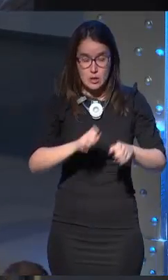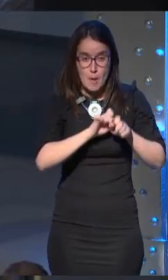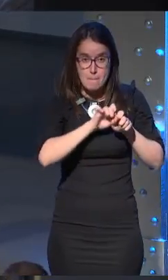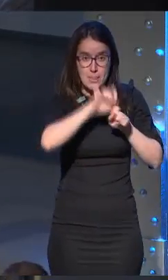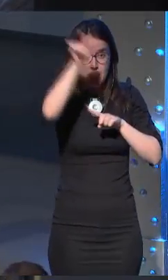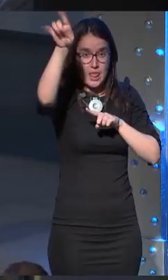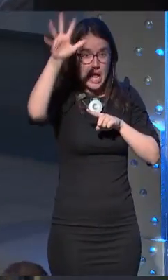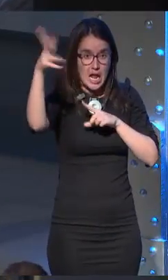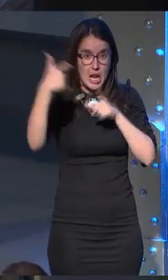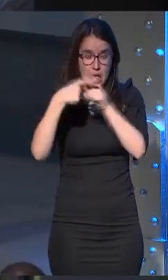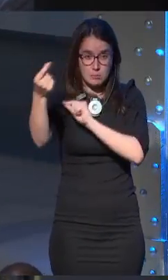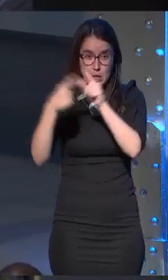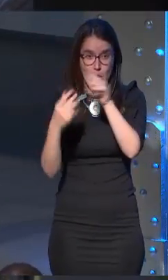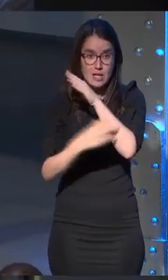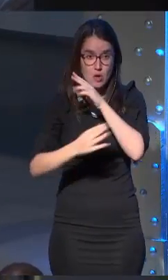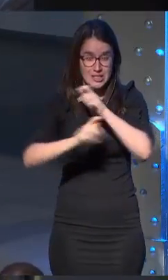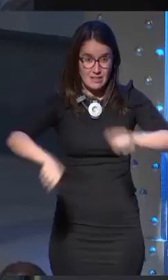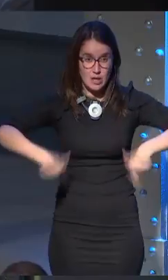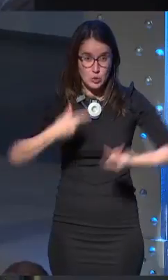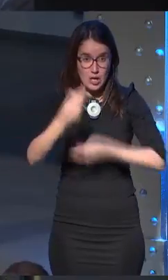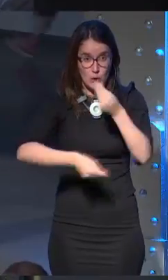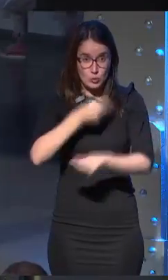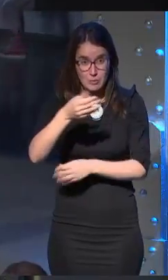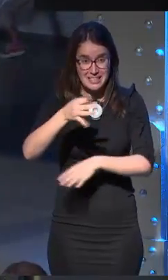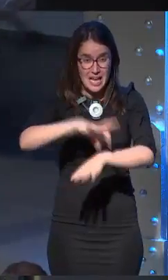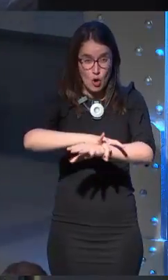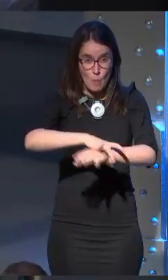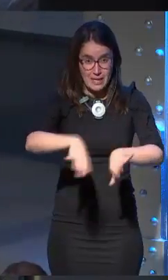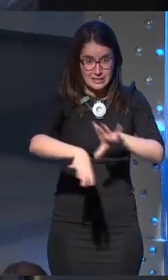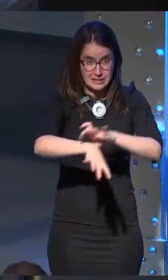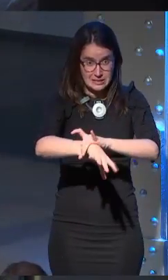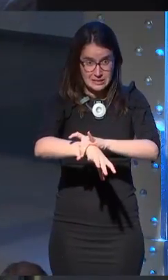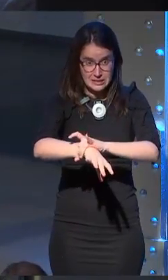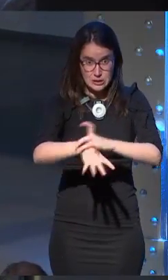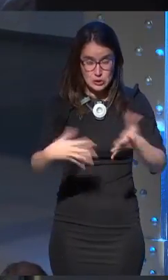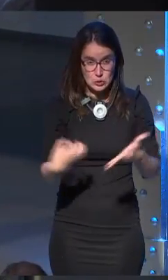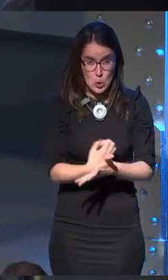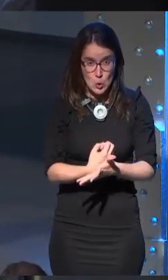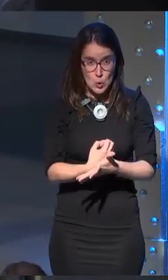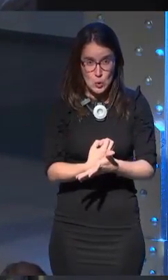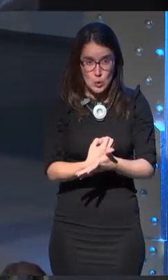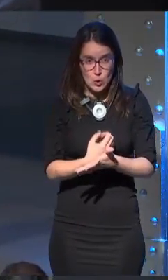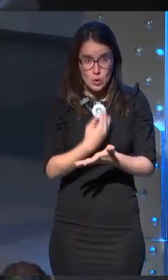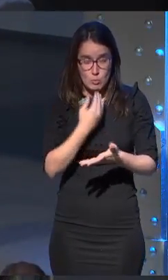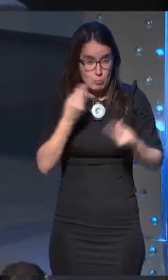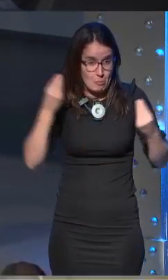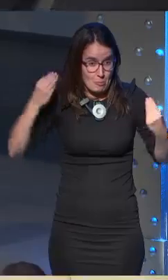bags they use and the rubber bands to seal the garbage are the same exact ones from the spacesuit.